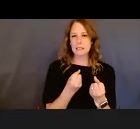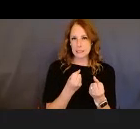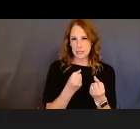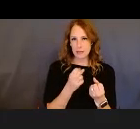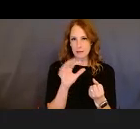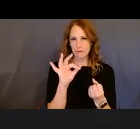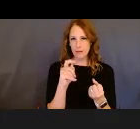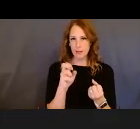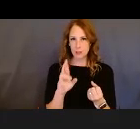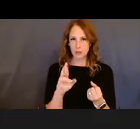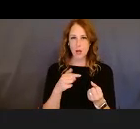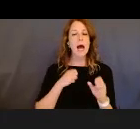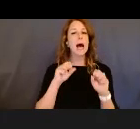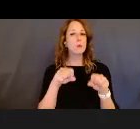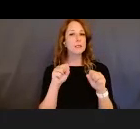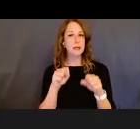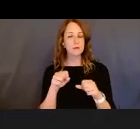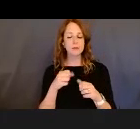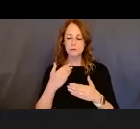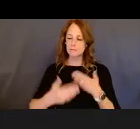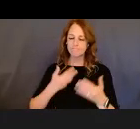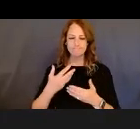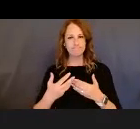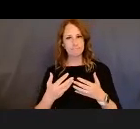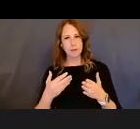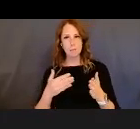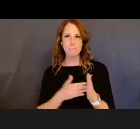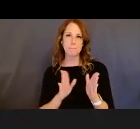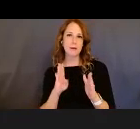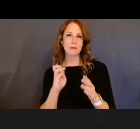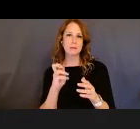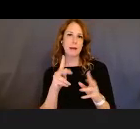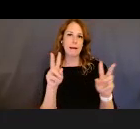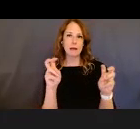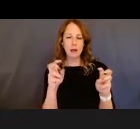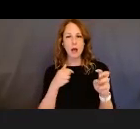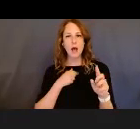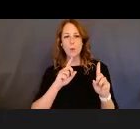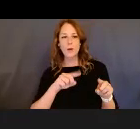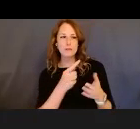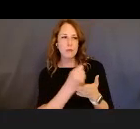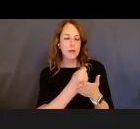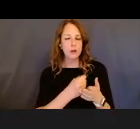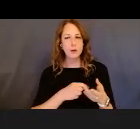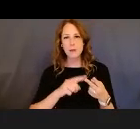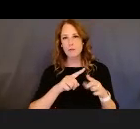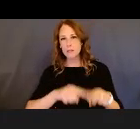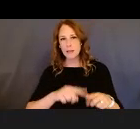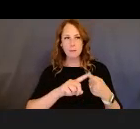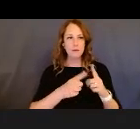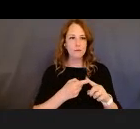was able to bounce back. I was able to get the support, go to therapy, rely on my family, rely on my friends, rely